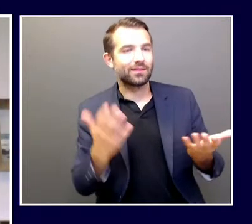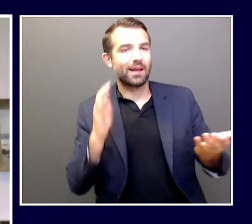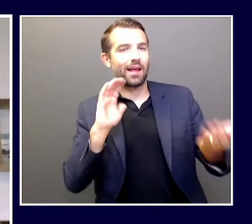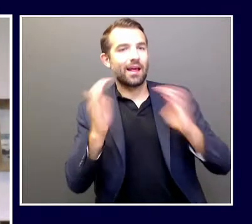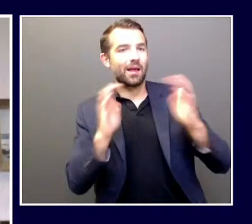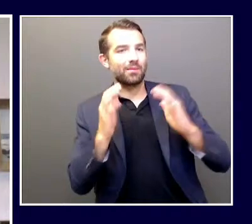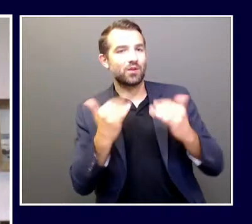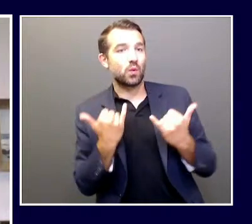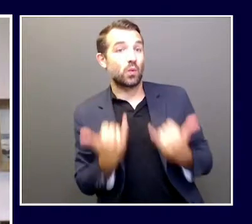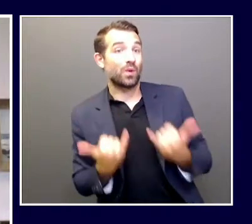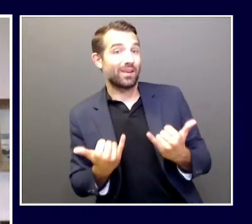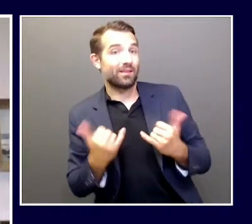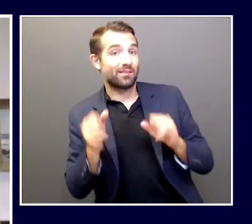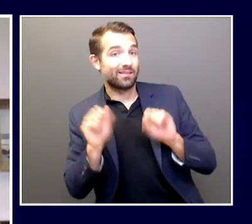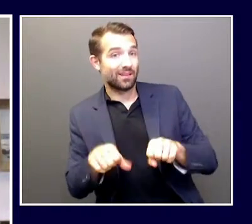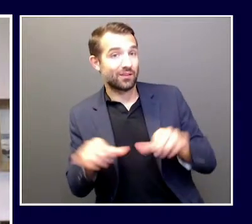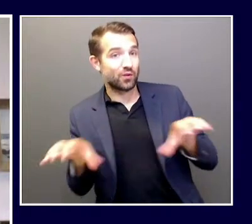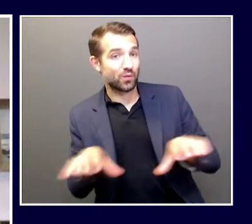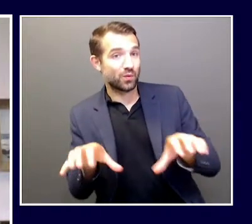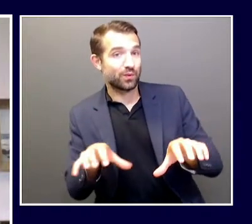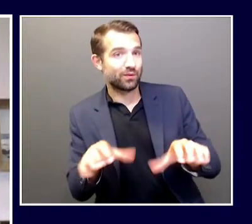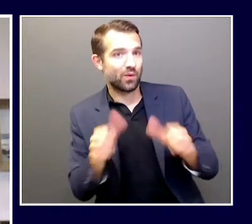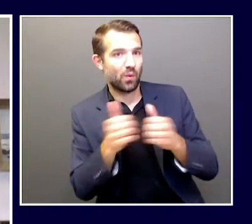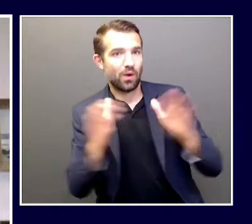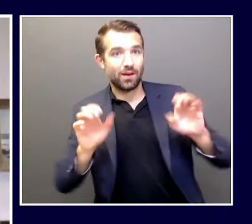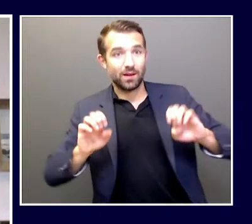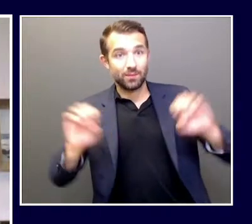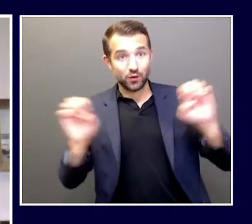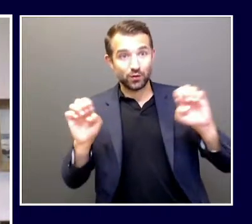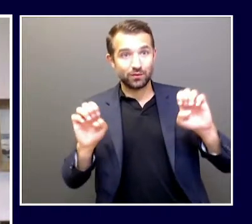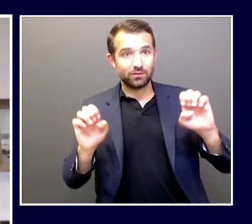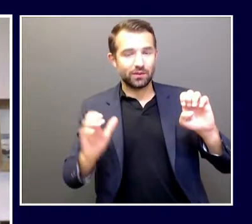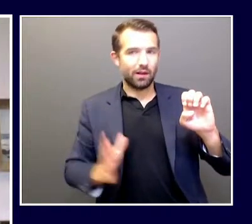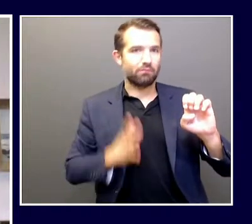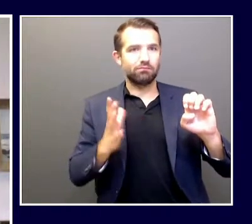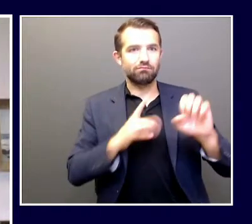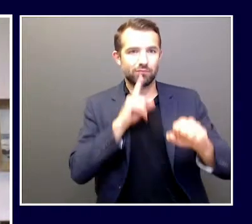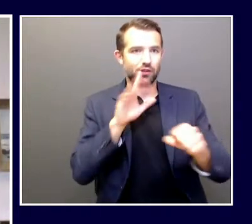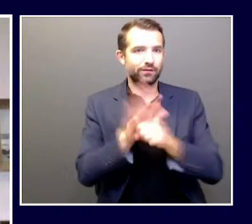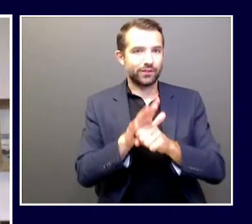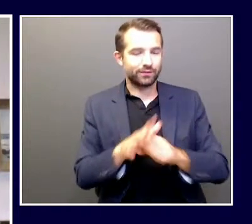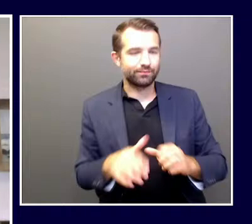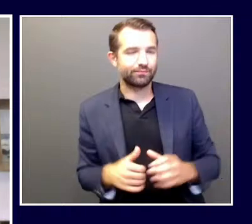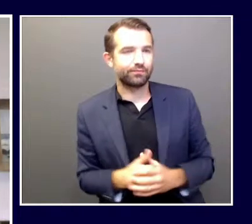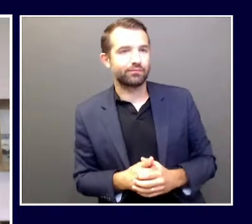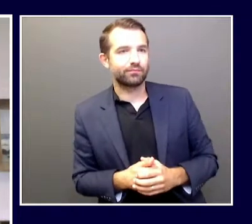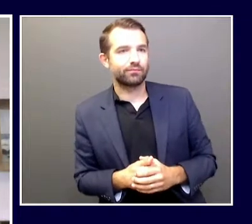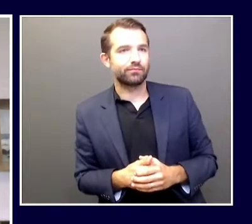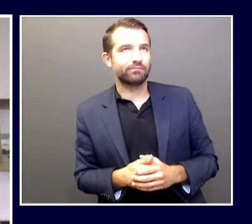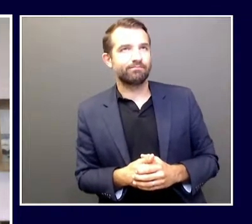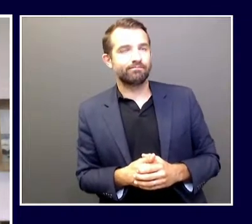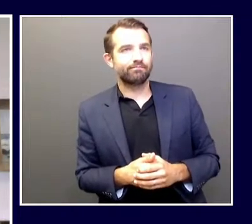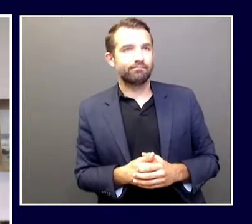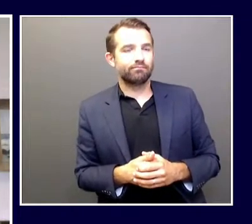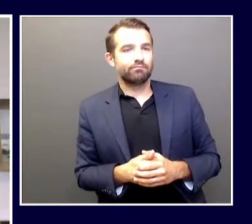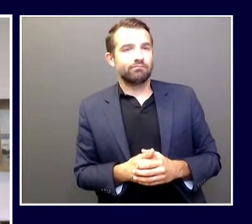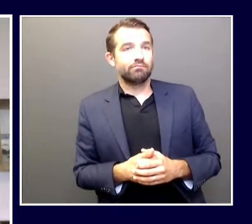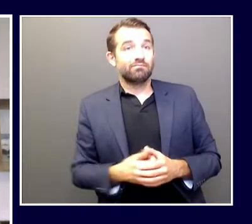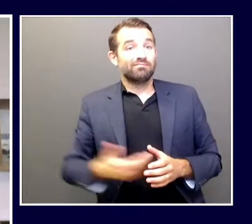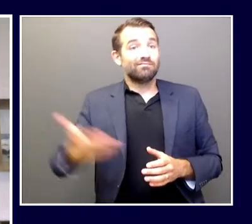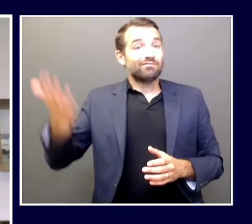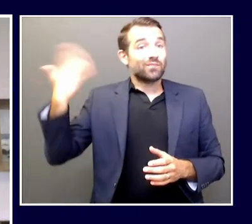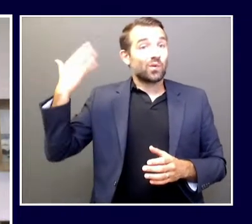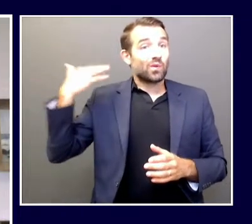of that, as well as getting the support of, say, our colleagues in the National Guard and things of that nature to continue to